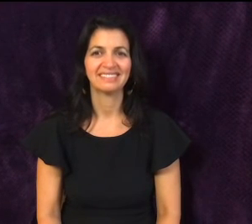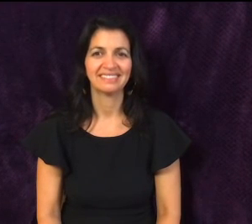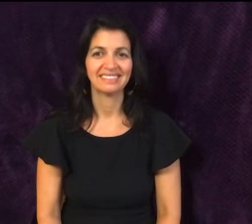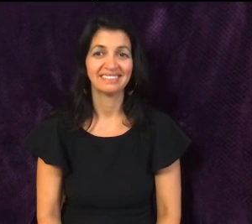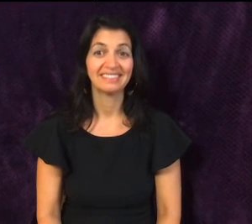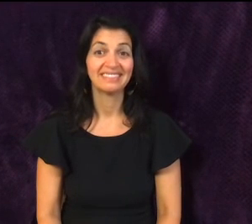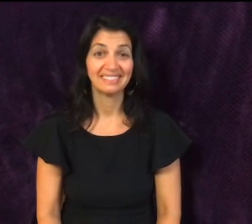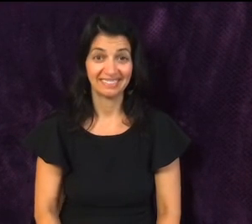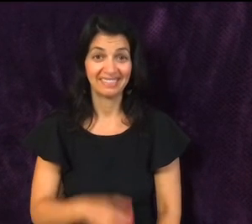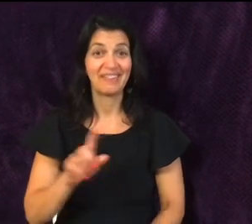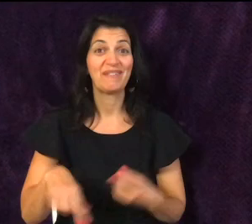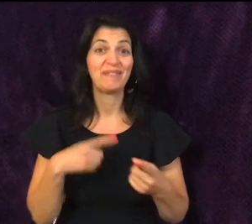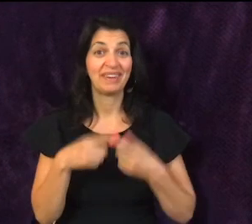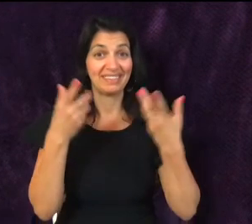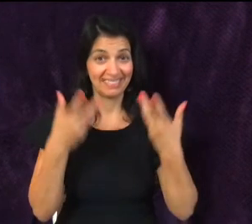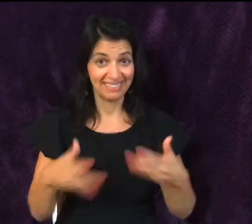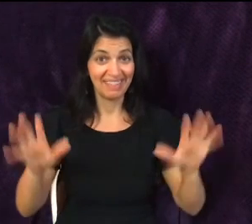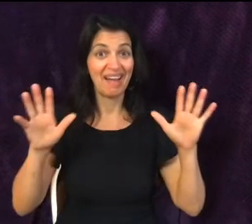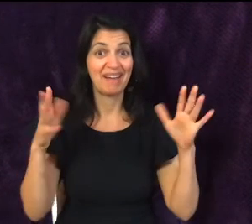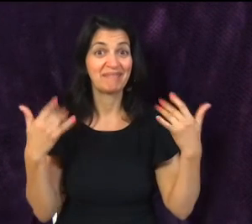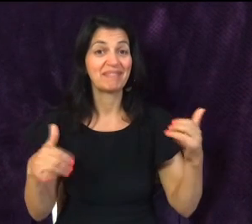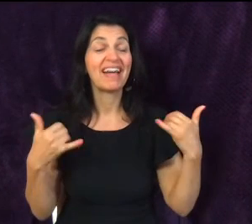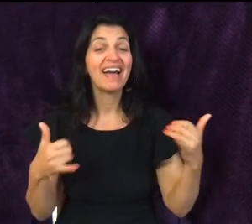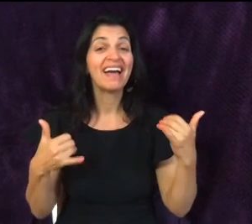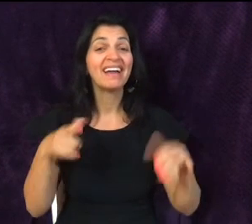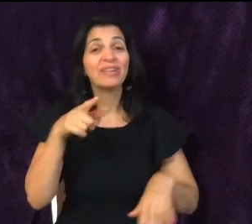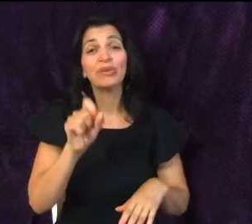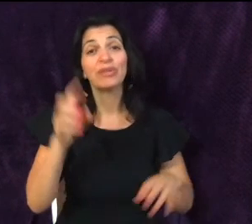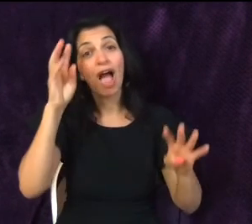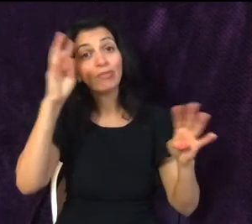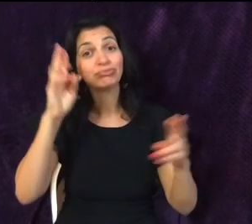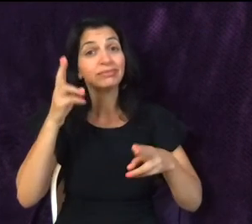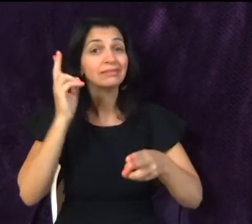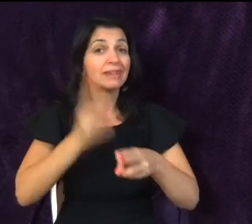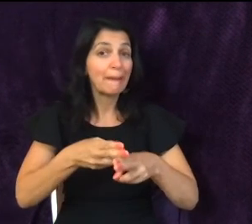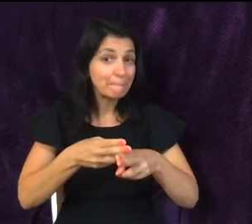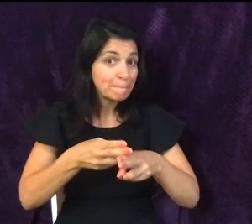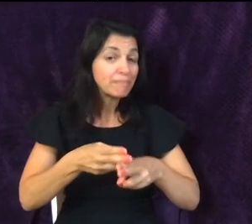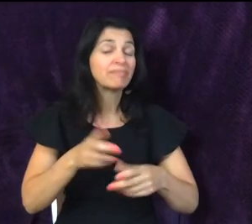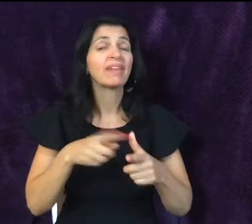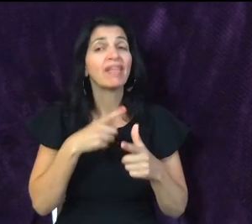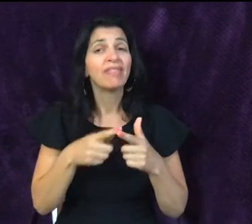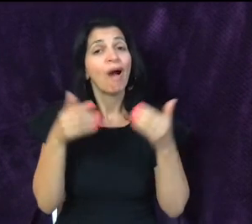Once you're done playing, you can title your piece and make sure that you share it with your